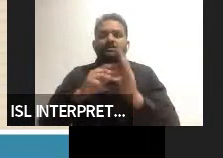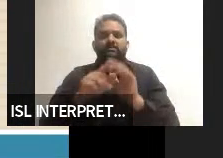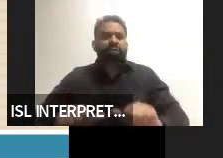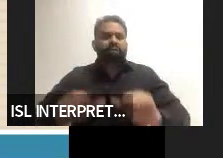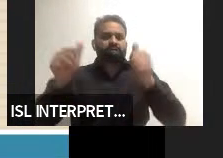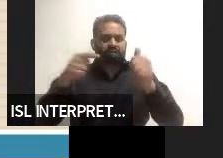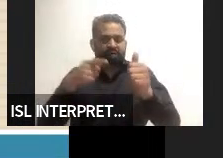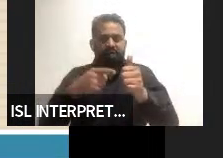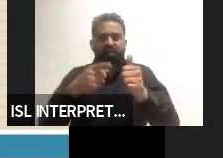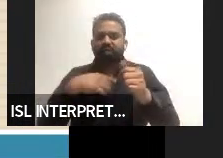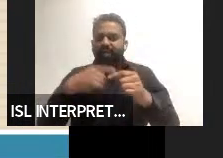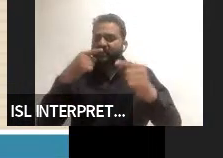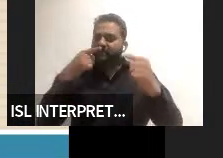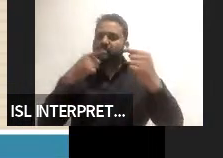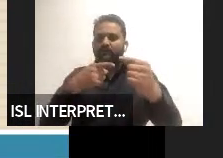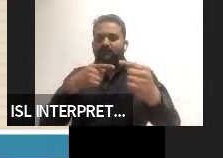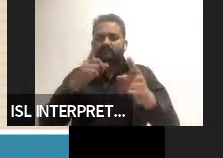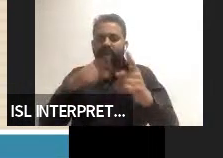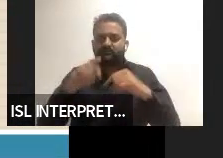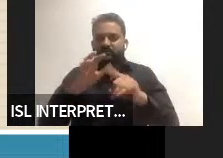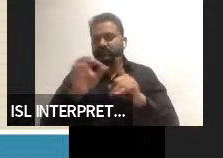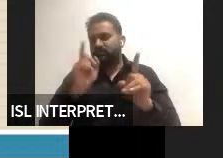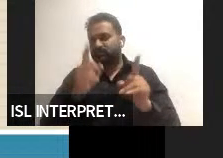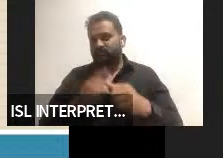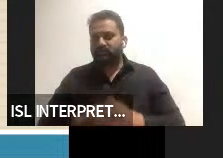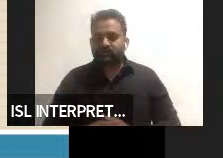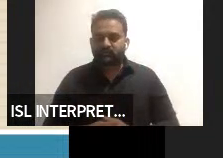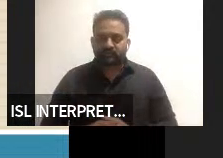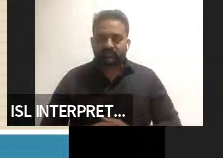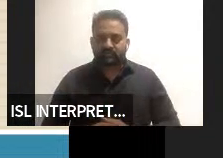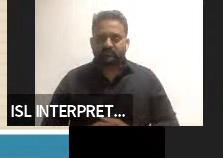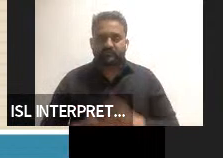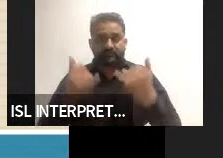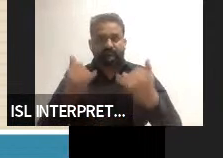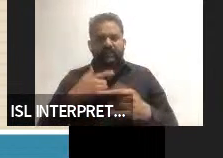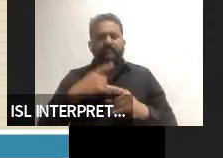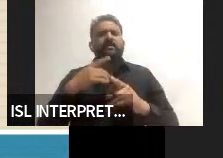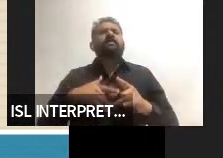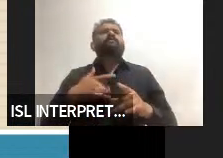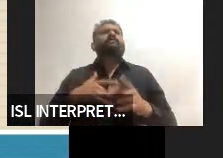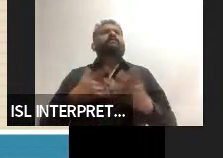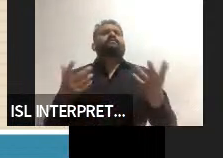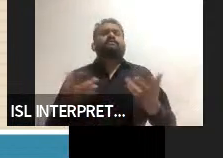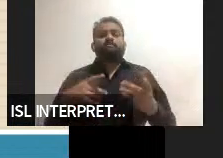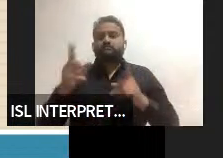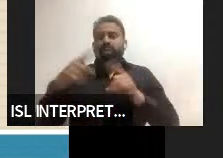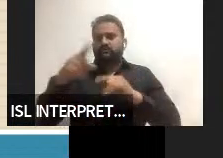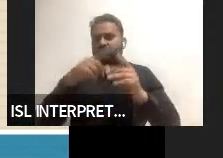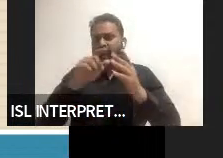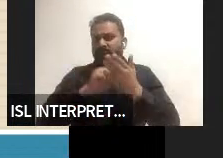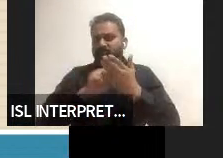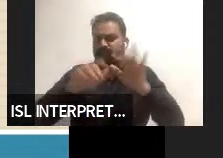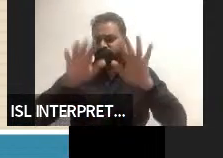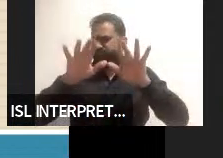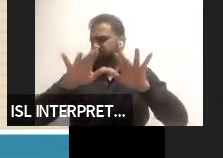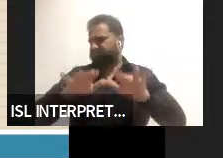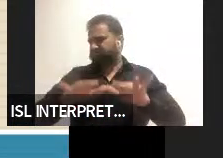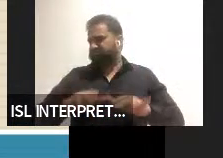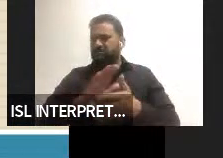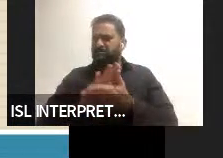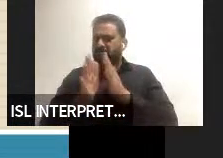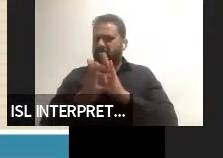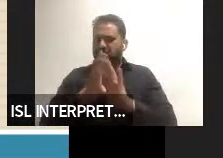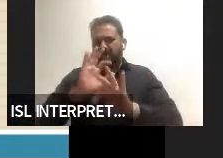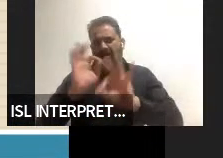is the point you should do that. Now, I am assuming that you have already written your draft and you are almost ready to